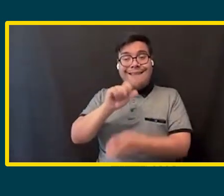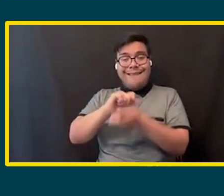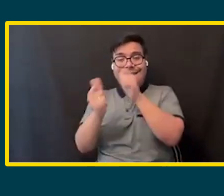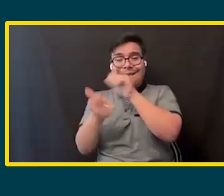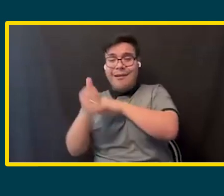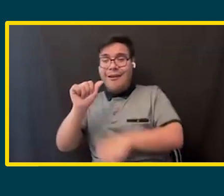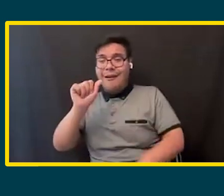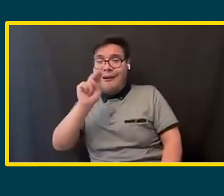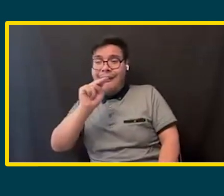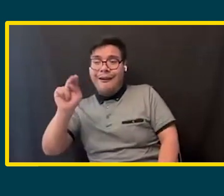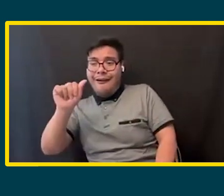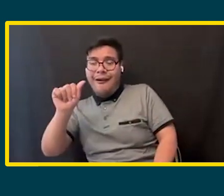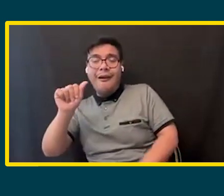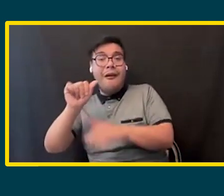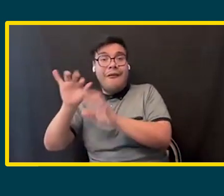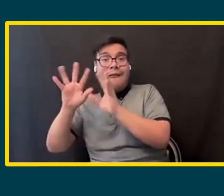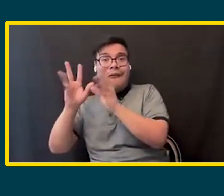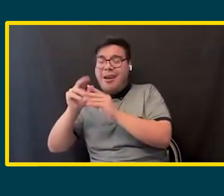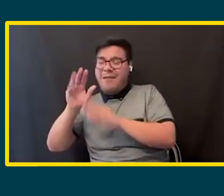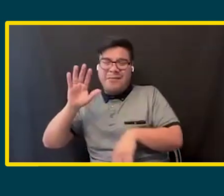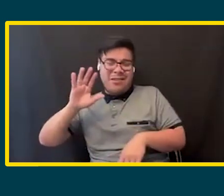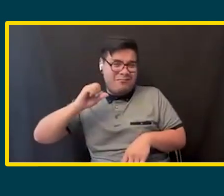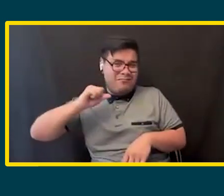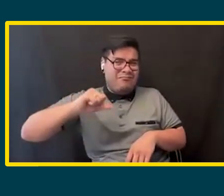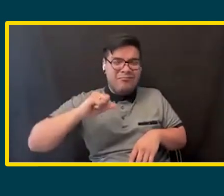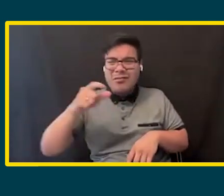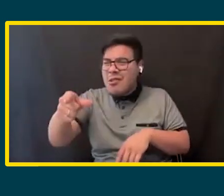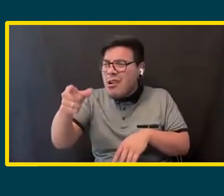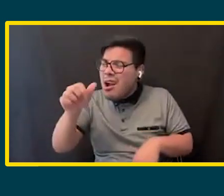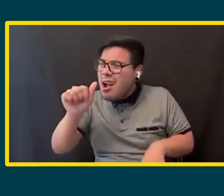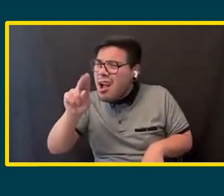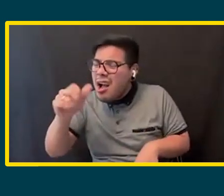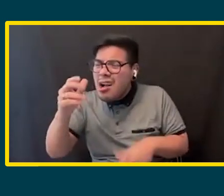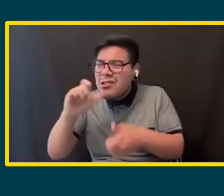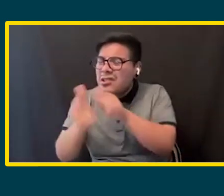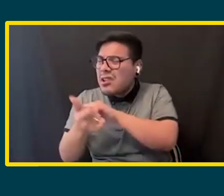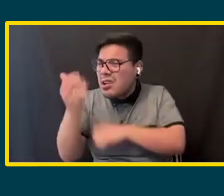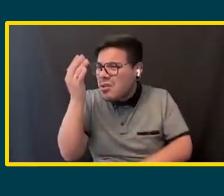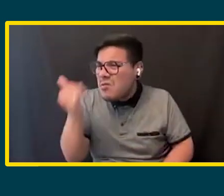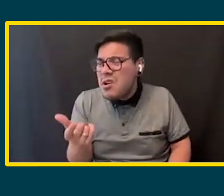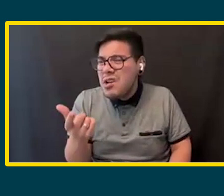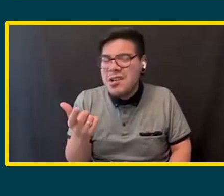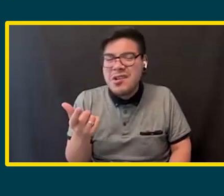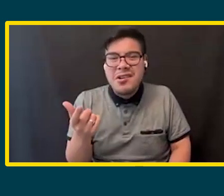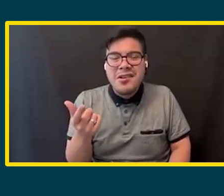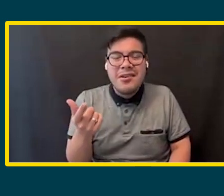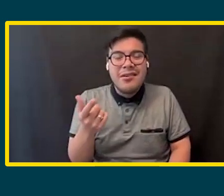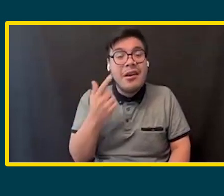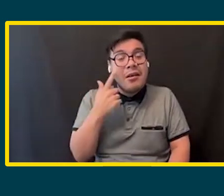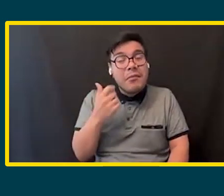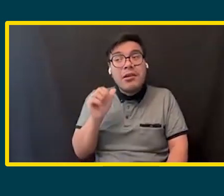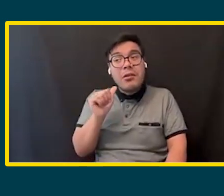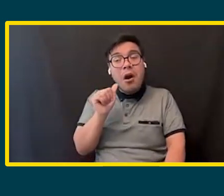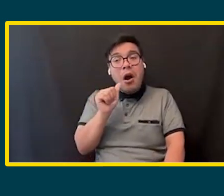of pushback from her family, we've always known you as Anna, why would you want to change that? Because one Anna just resonates